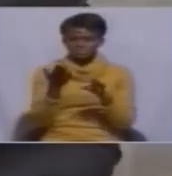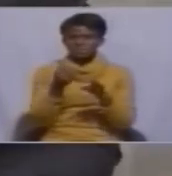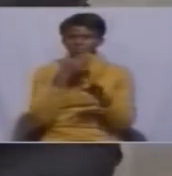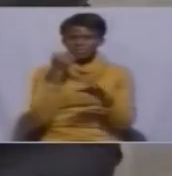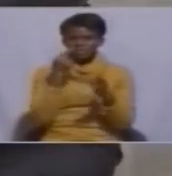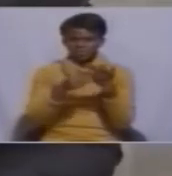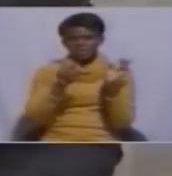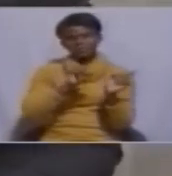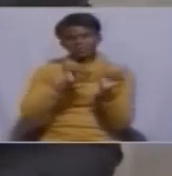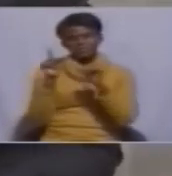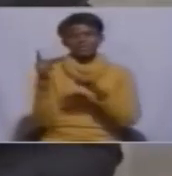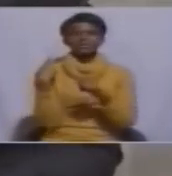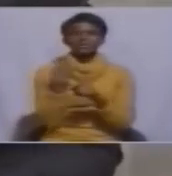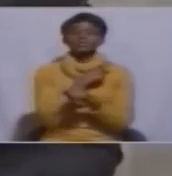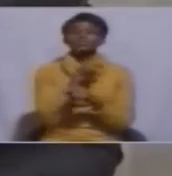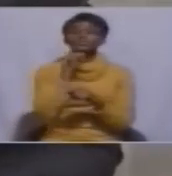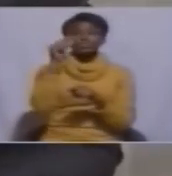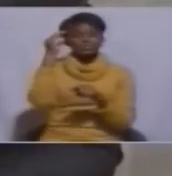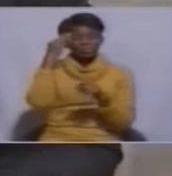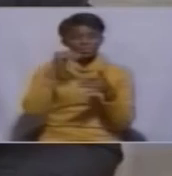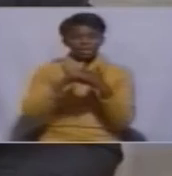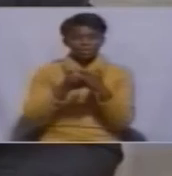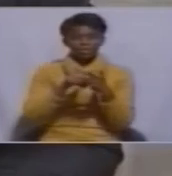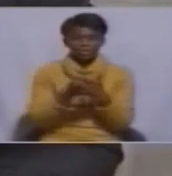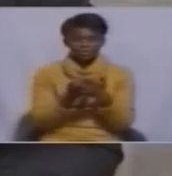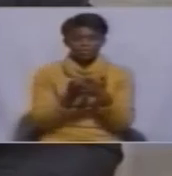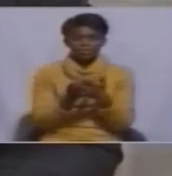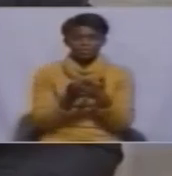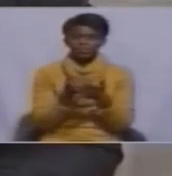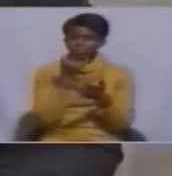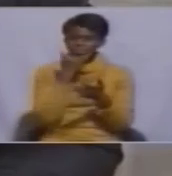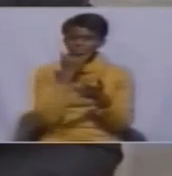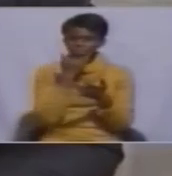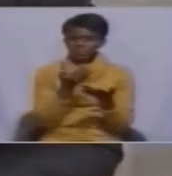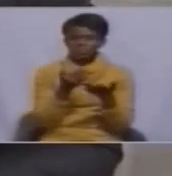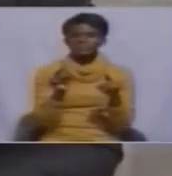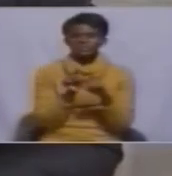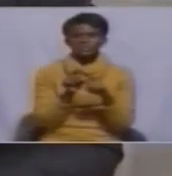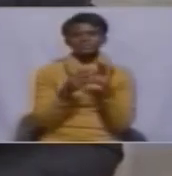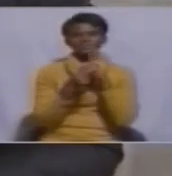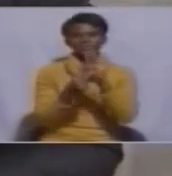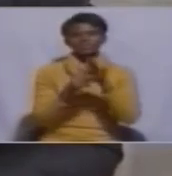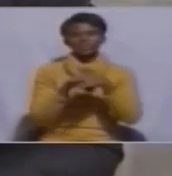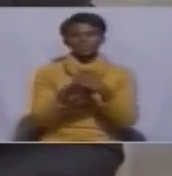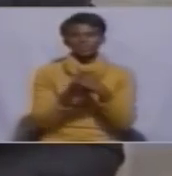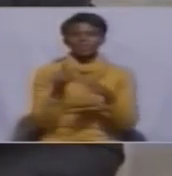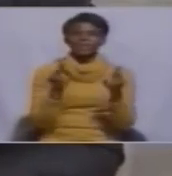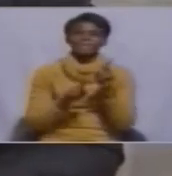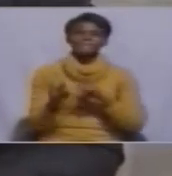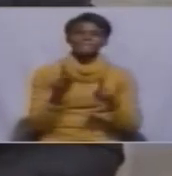to Parliament. So I don't know how that can be called an illegal document. And then it also shows that maybe